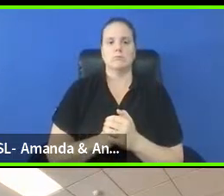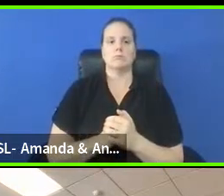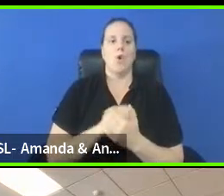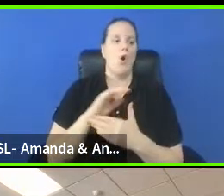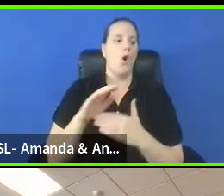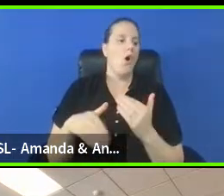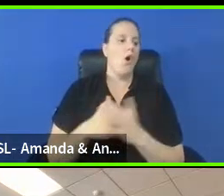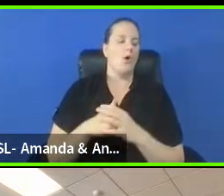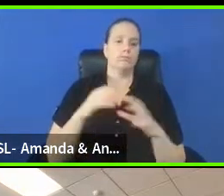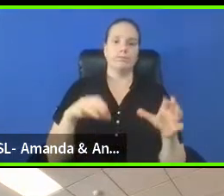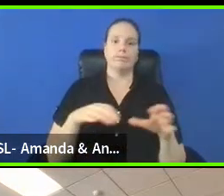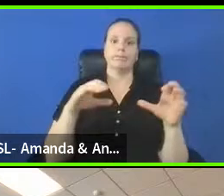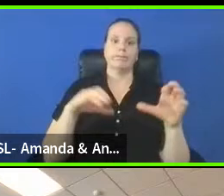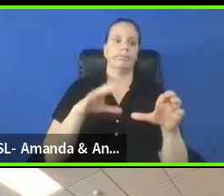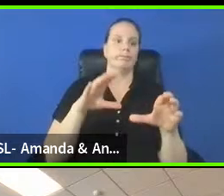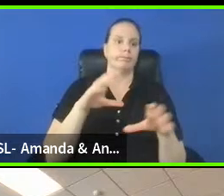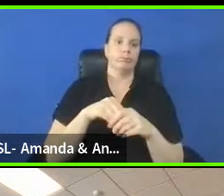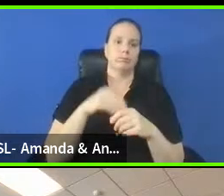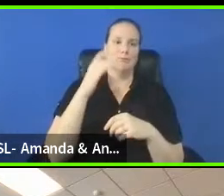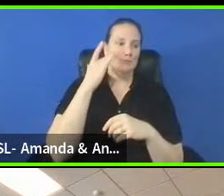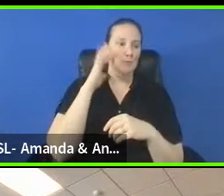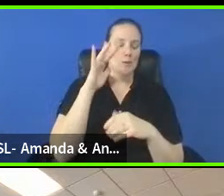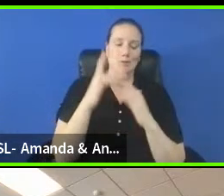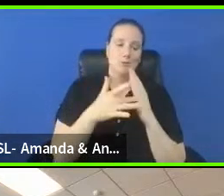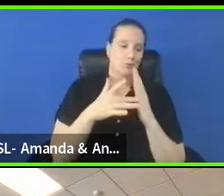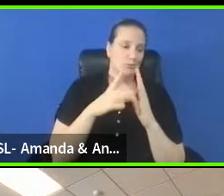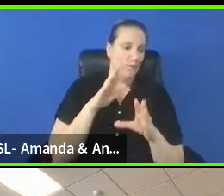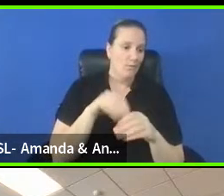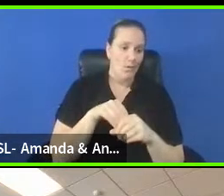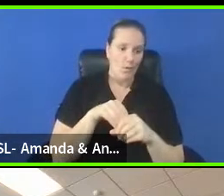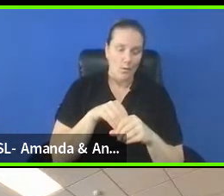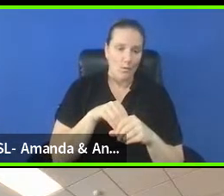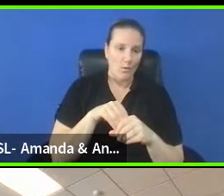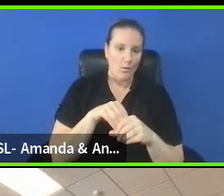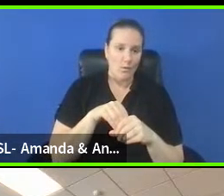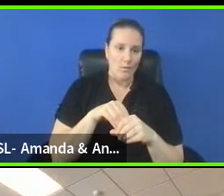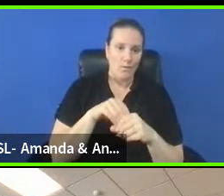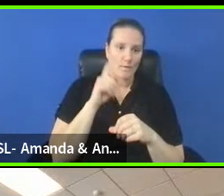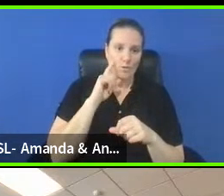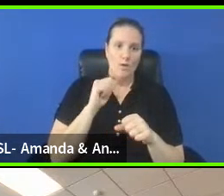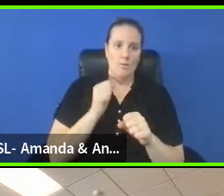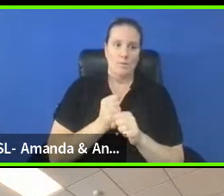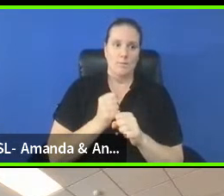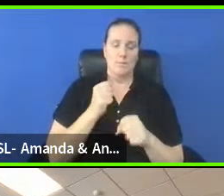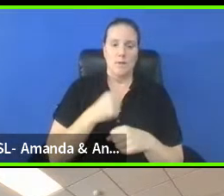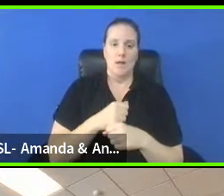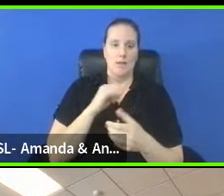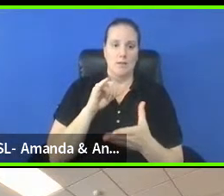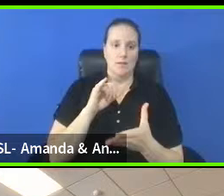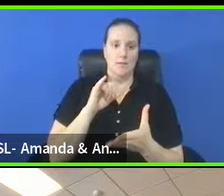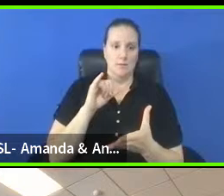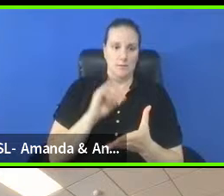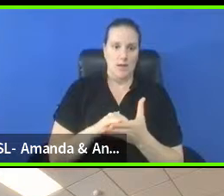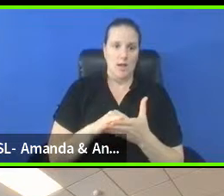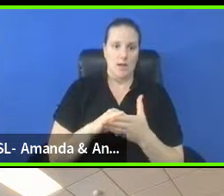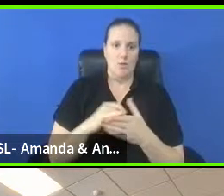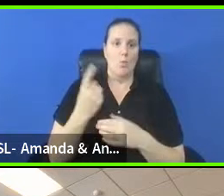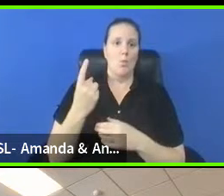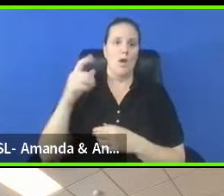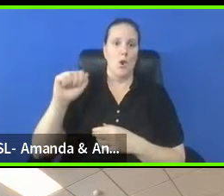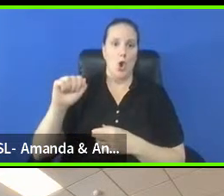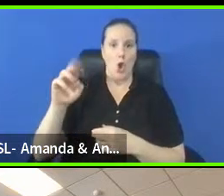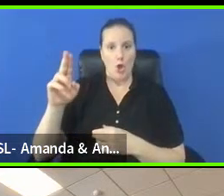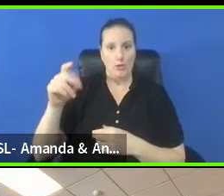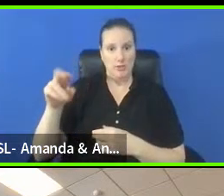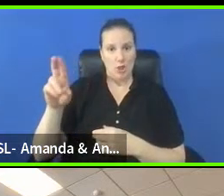and whistles, all of the smart technology to make that one auxiliary lane in